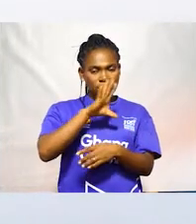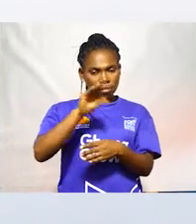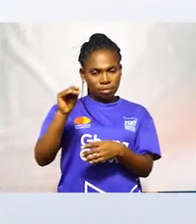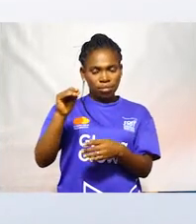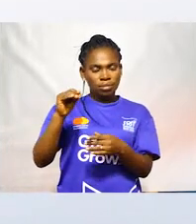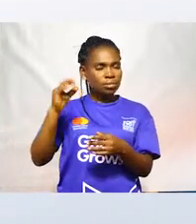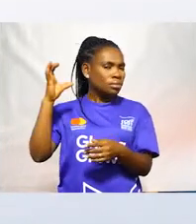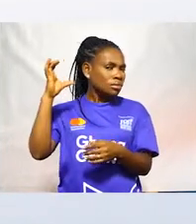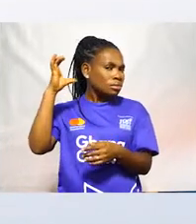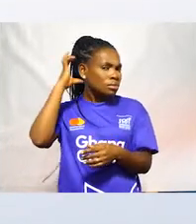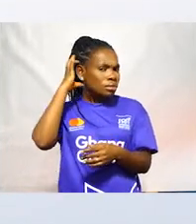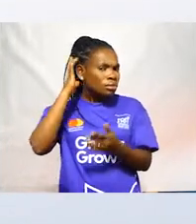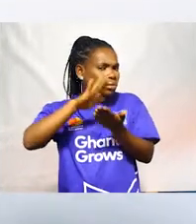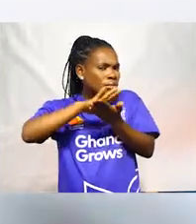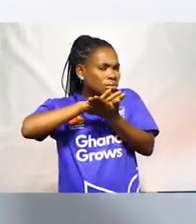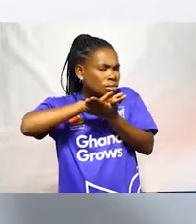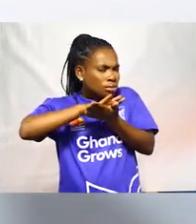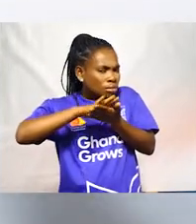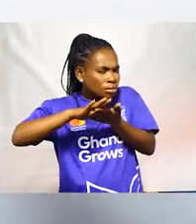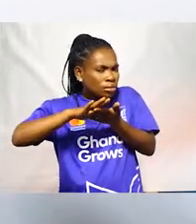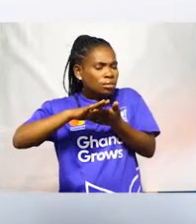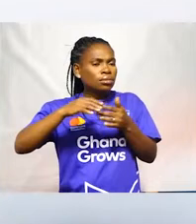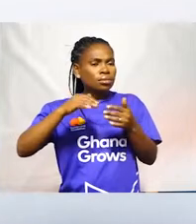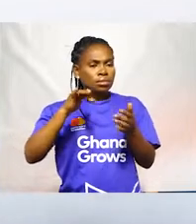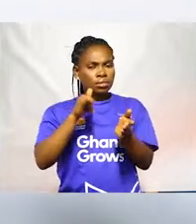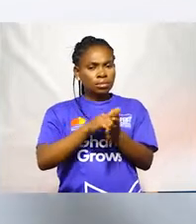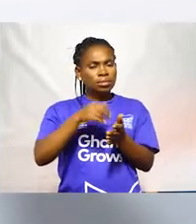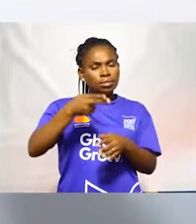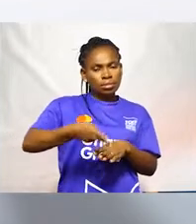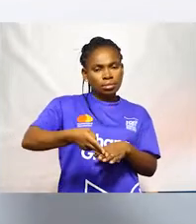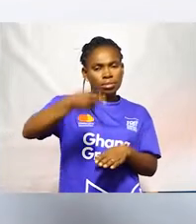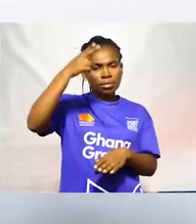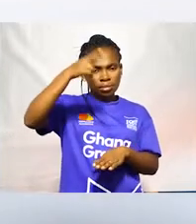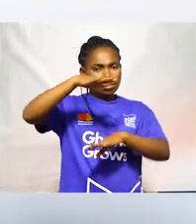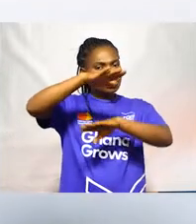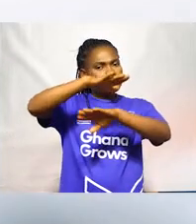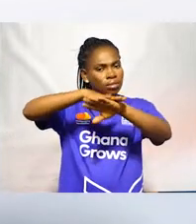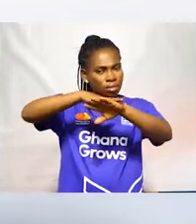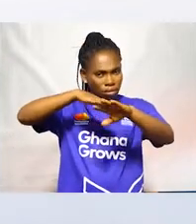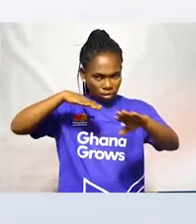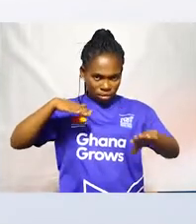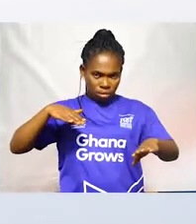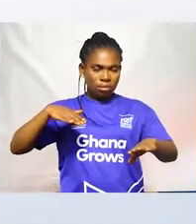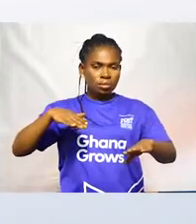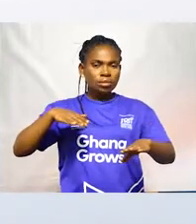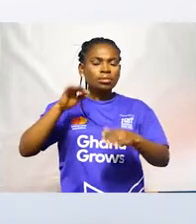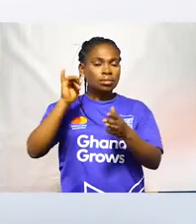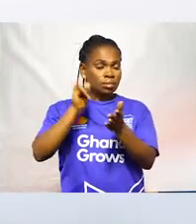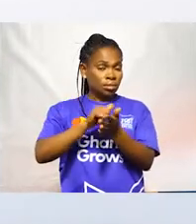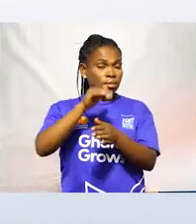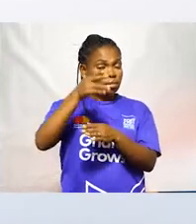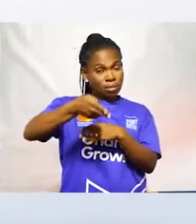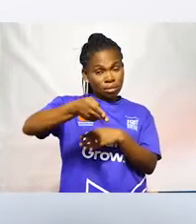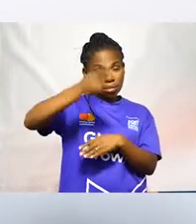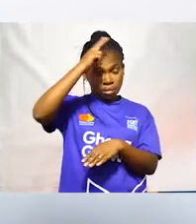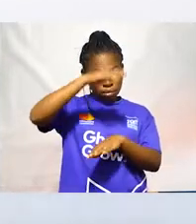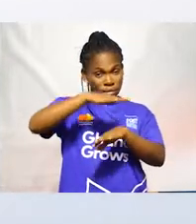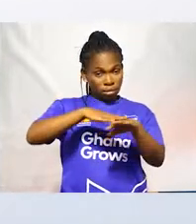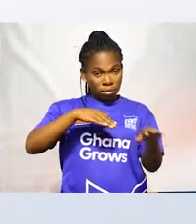that there is a higher call. There is a higher call. And that higher call is